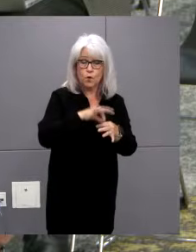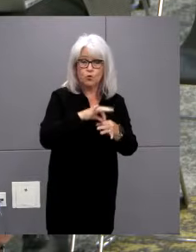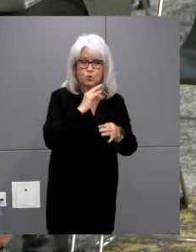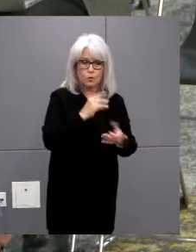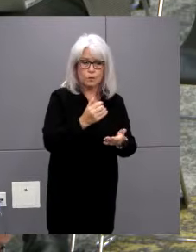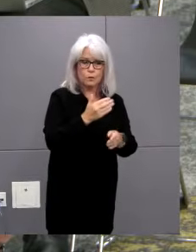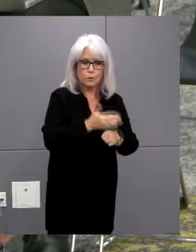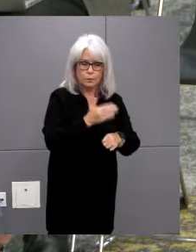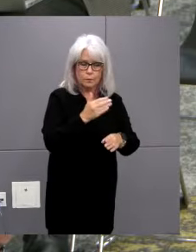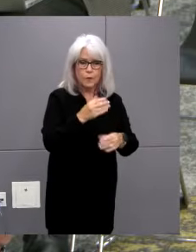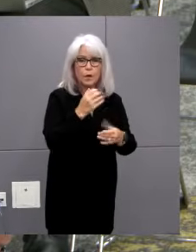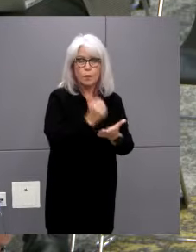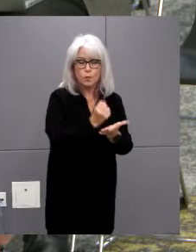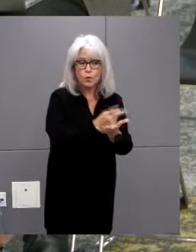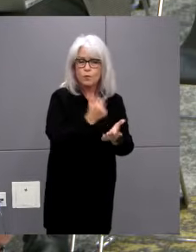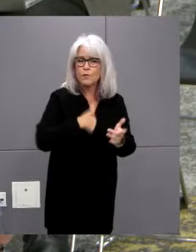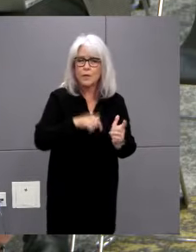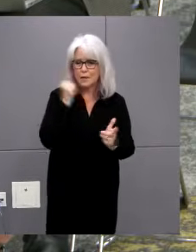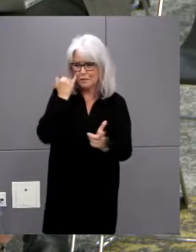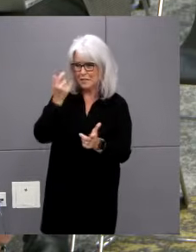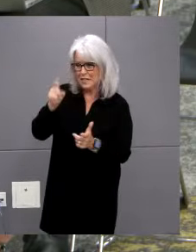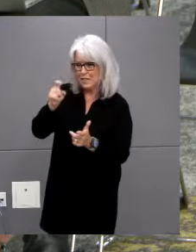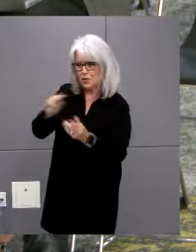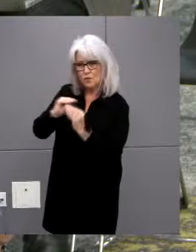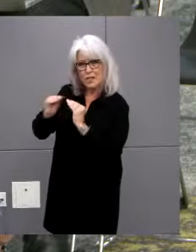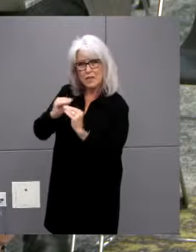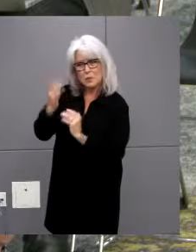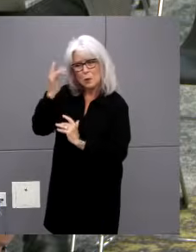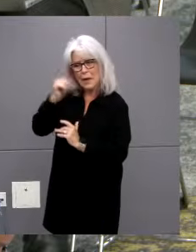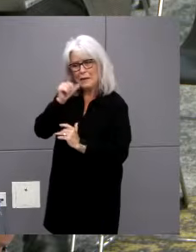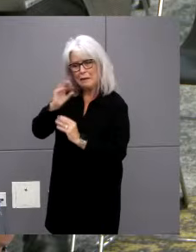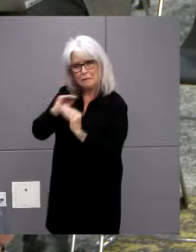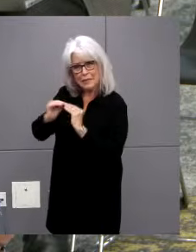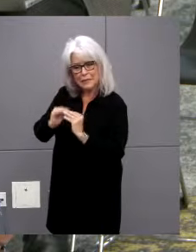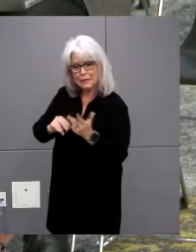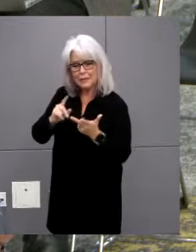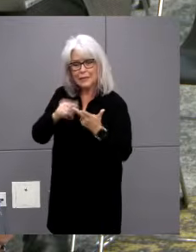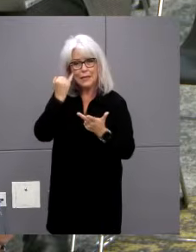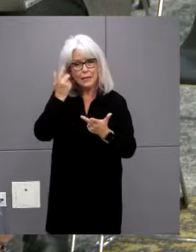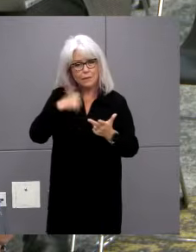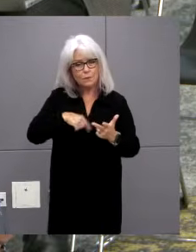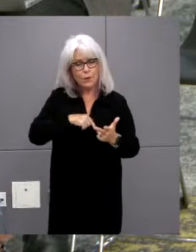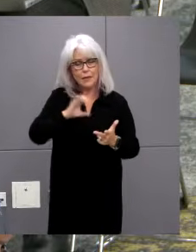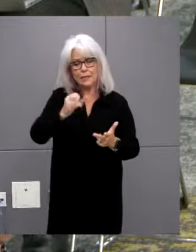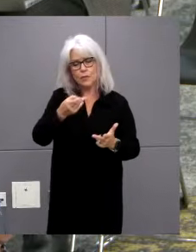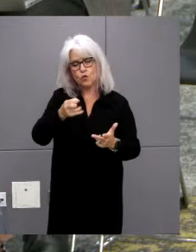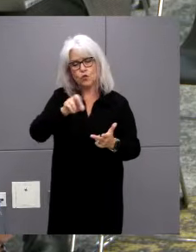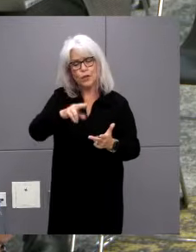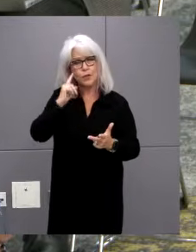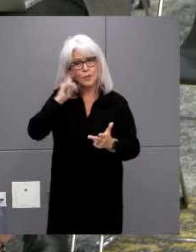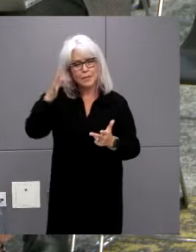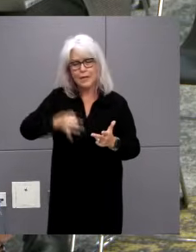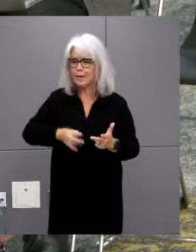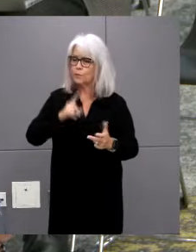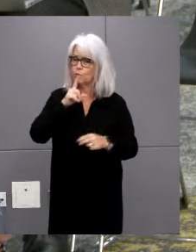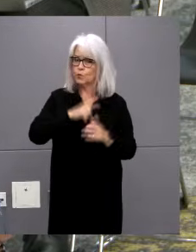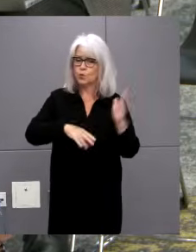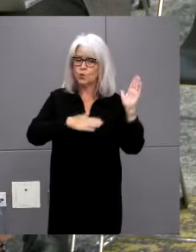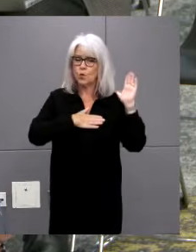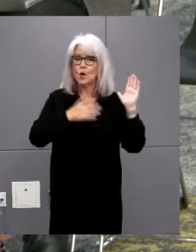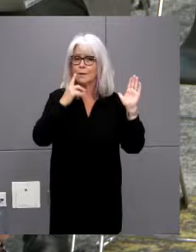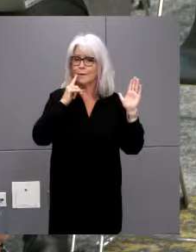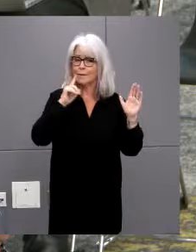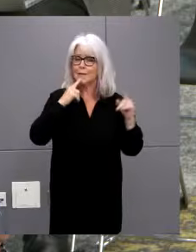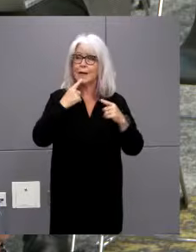not corrected in subsequent meetings? If these meetings are accurate, why did the chair provide sworn testimony to the